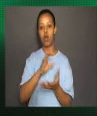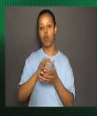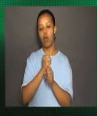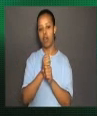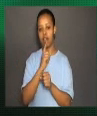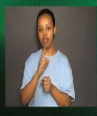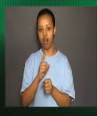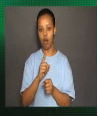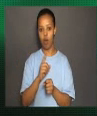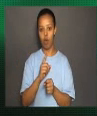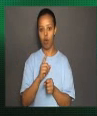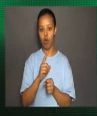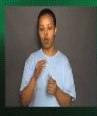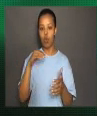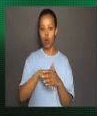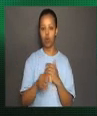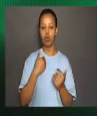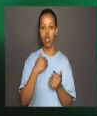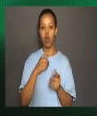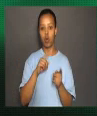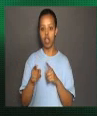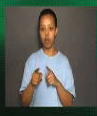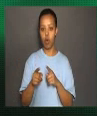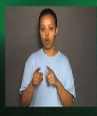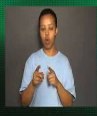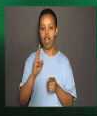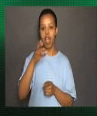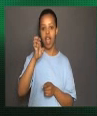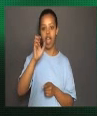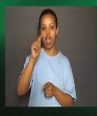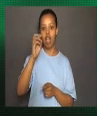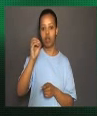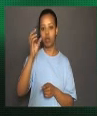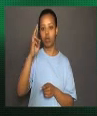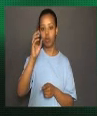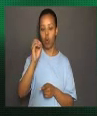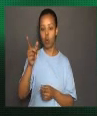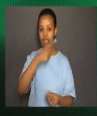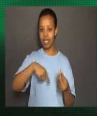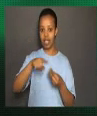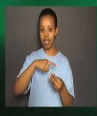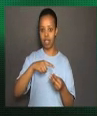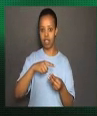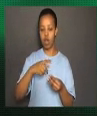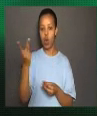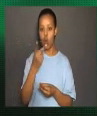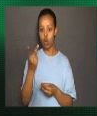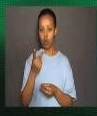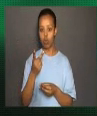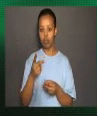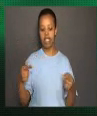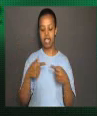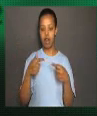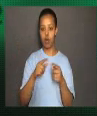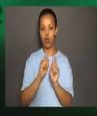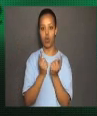compound that has a heterocyclic aromatic ring and 2 attached groups.